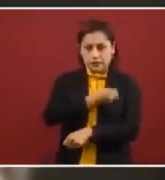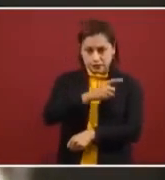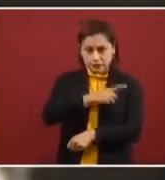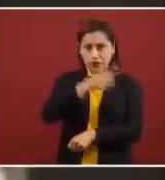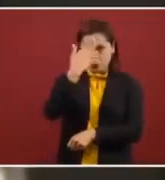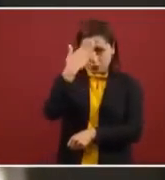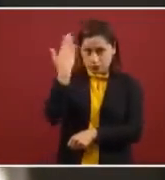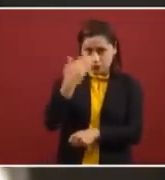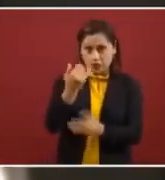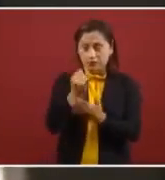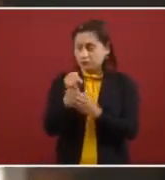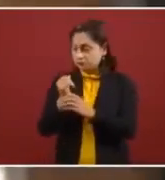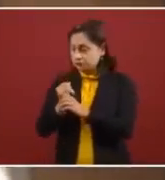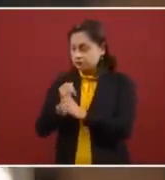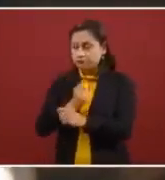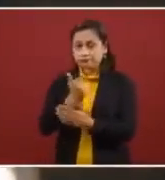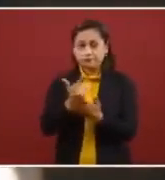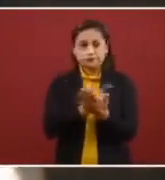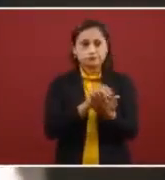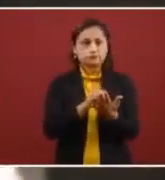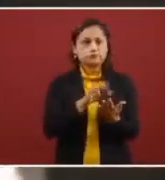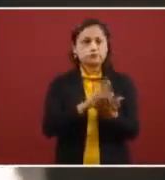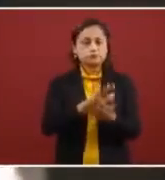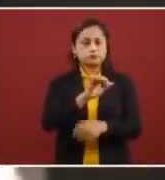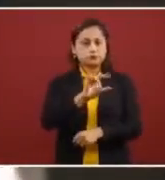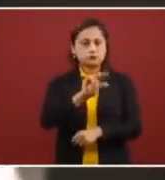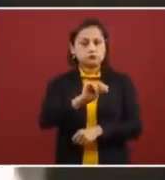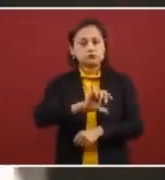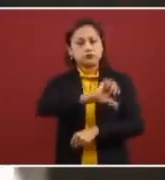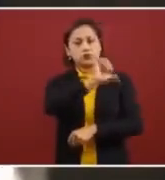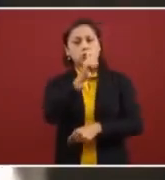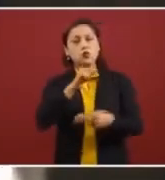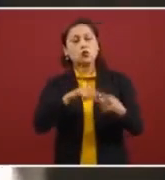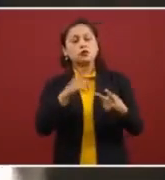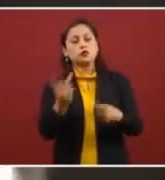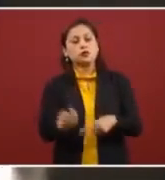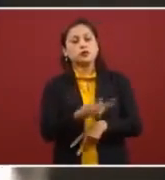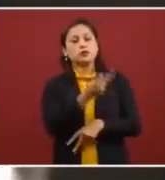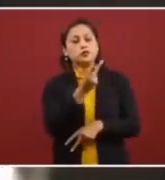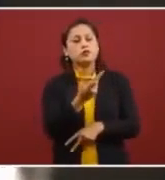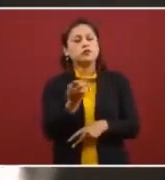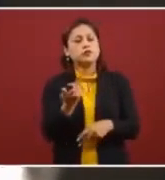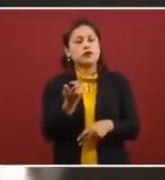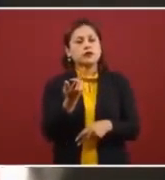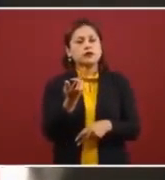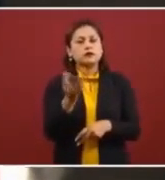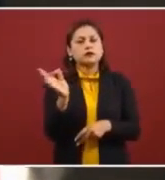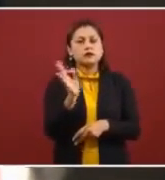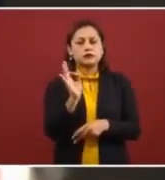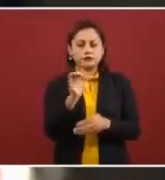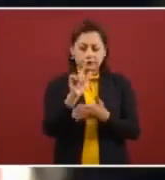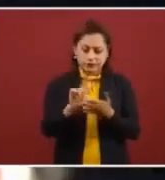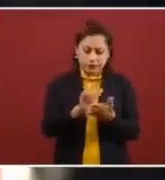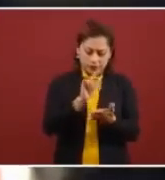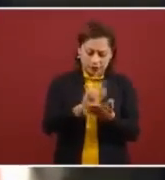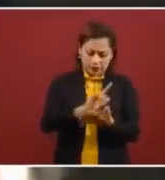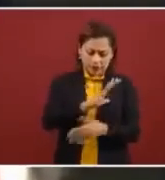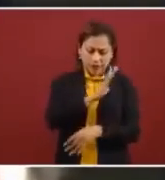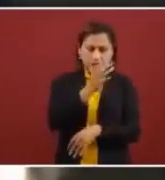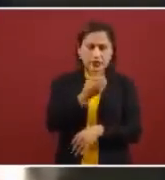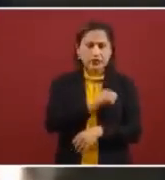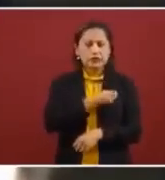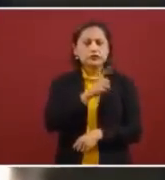La segunda pregunta es con respecto a la falta de un artículo en la Ley General de Salud que